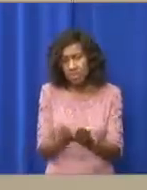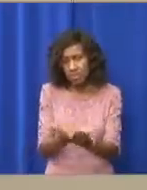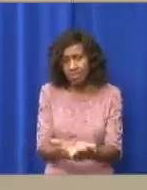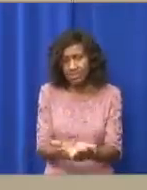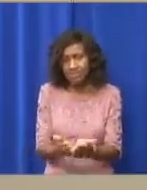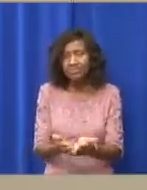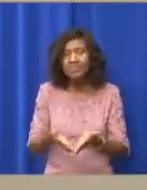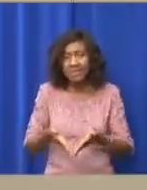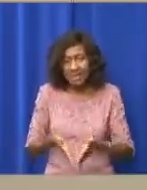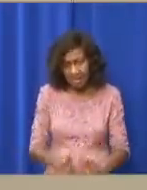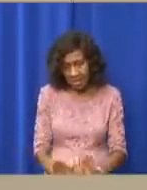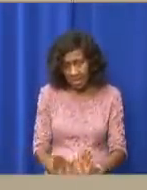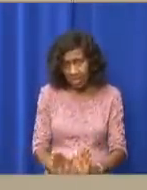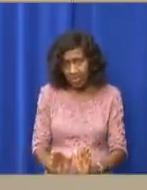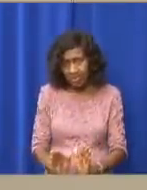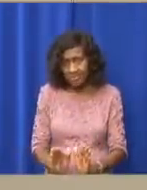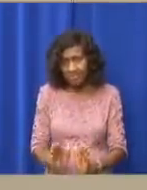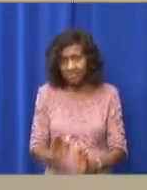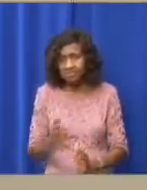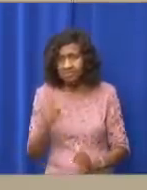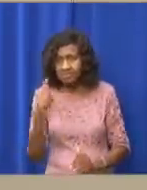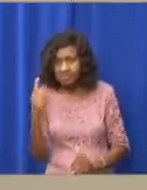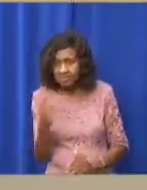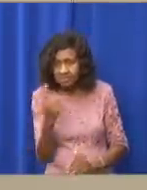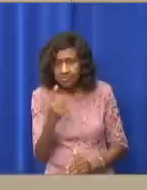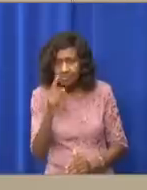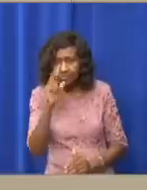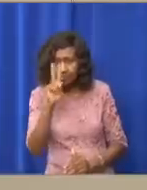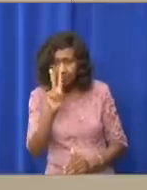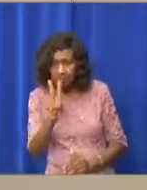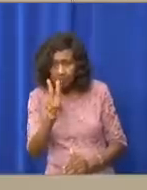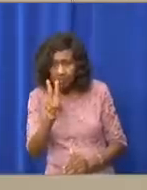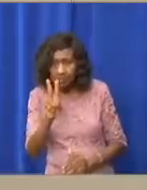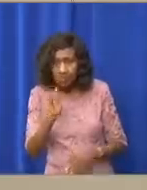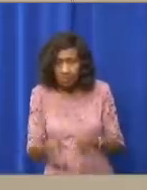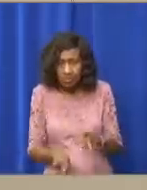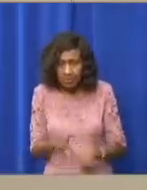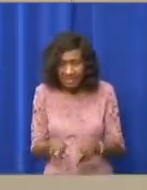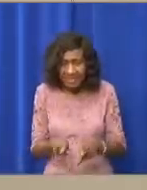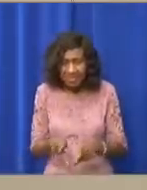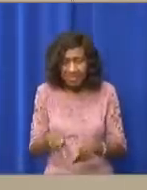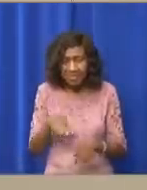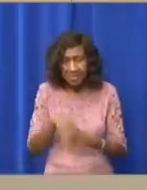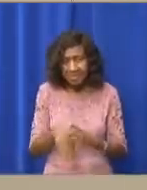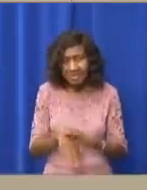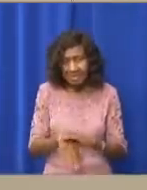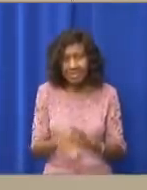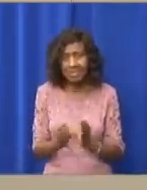period, limited to 2 persons per boat, as is the case with Cayman Brac.